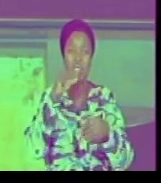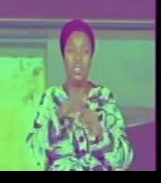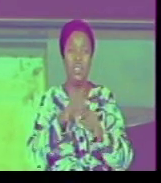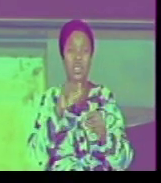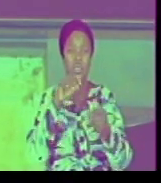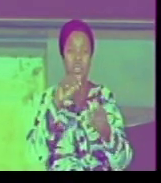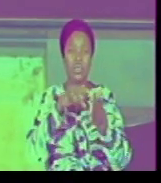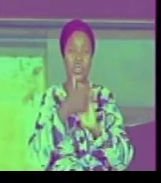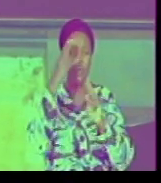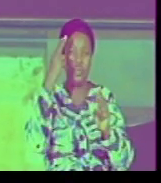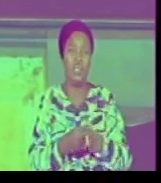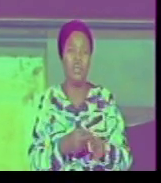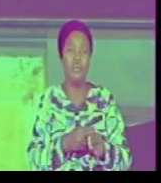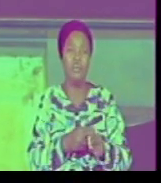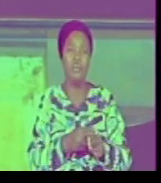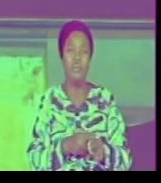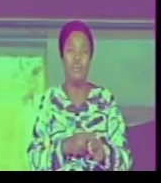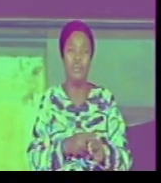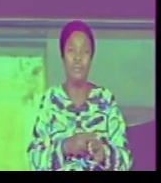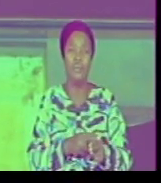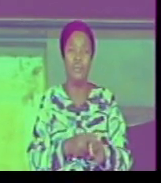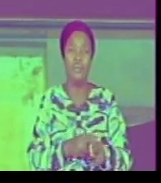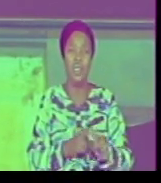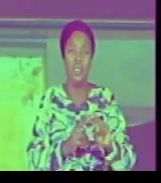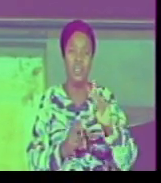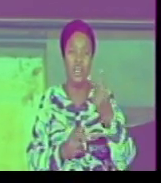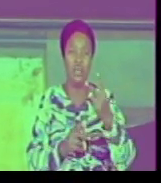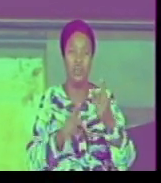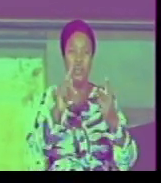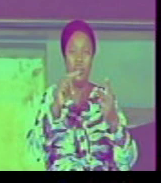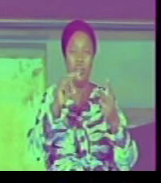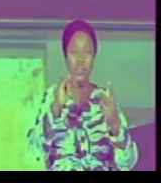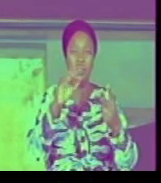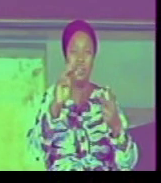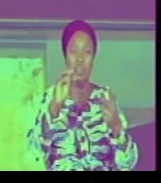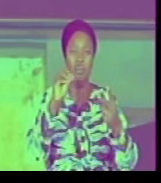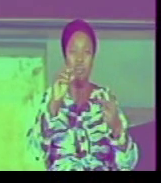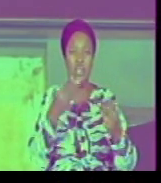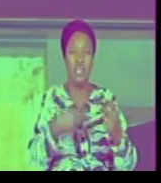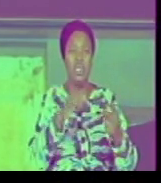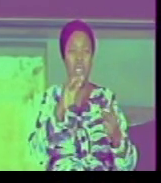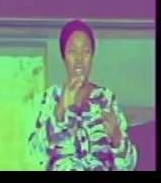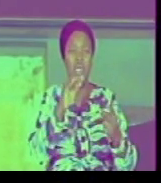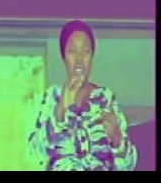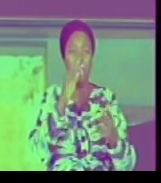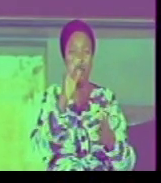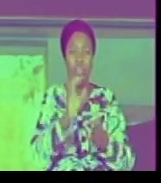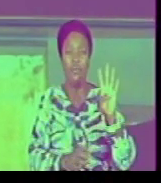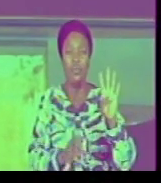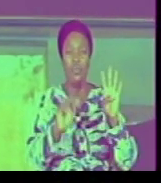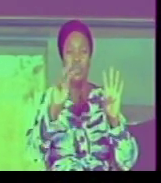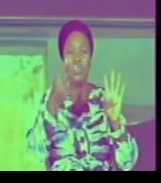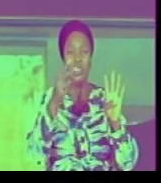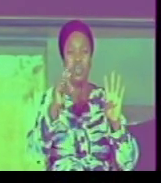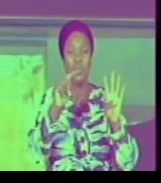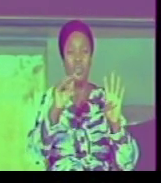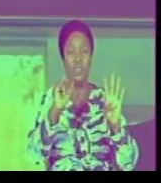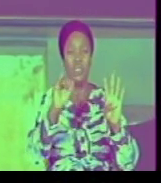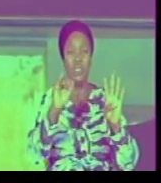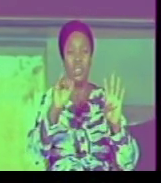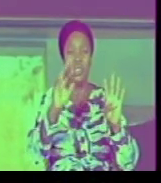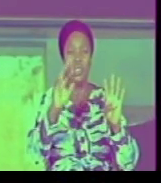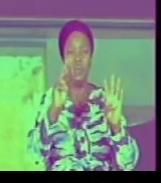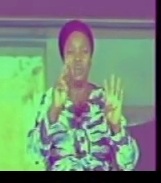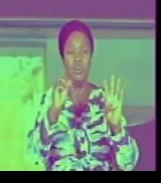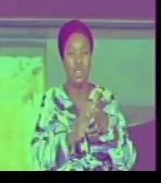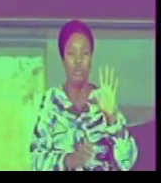name. 2 Timothy chapter 4. 2 Timothy chapter 4. I'm reading